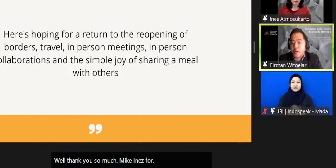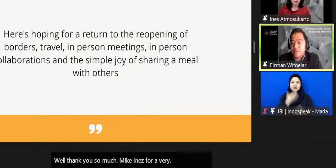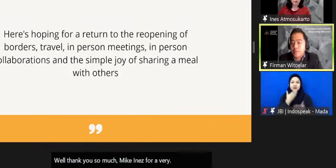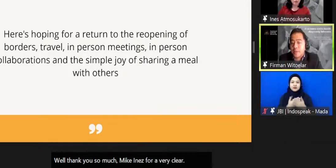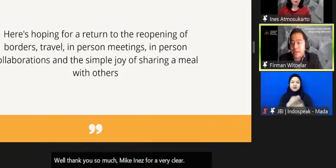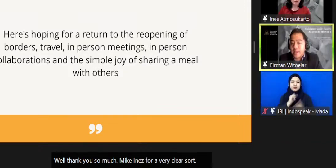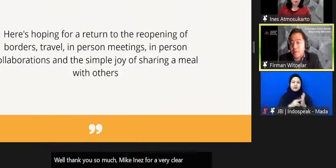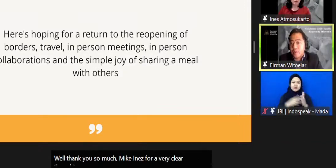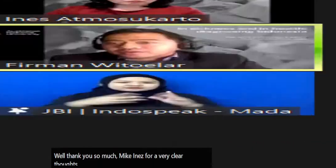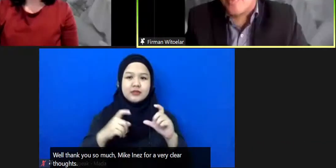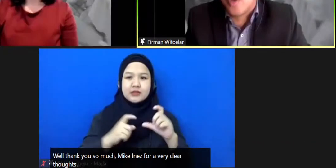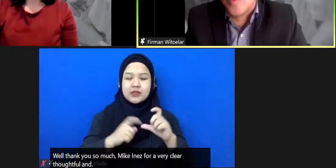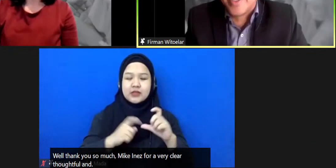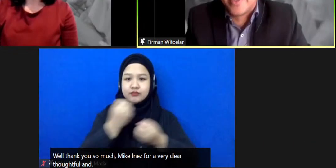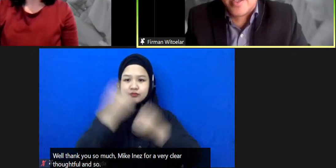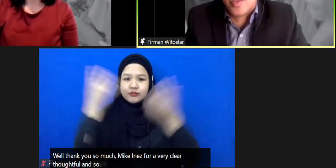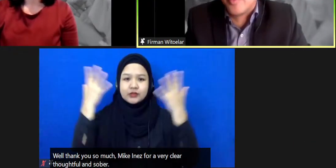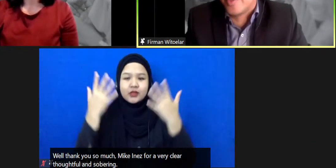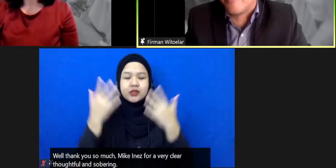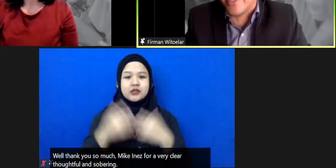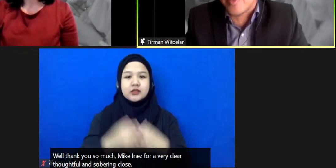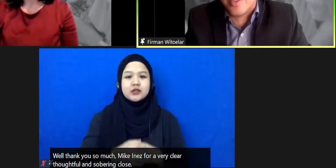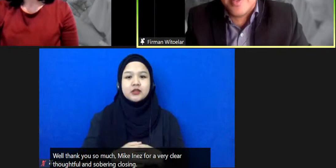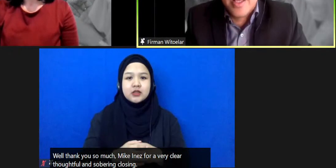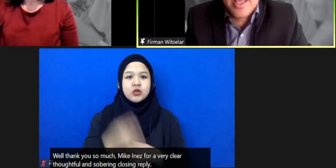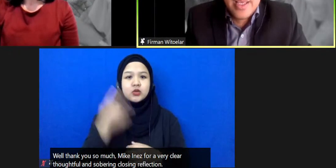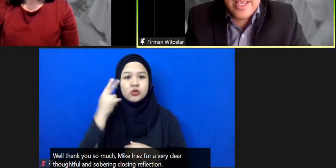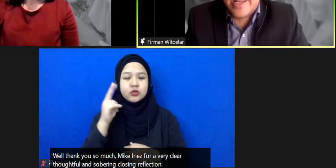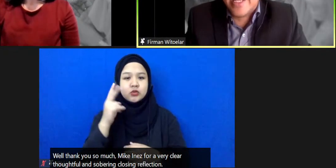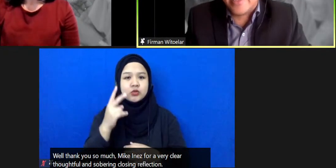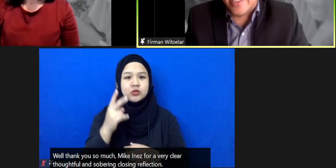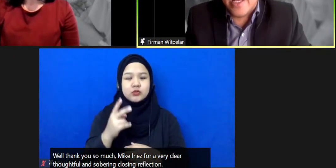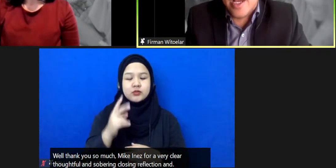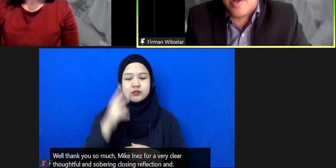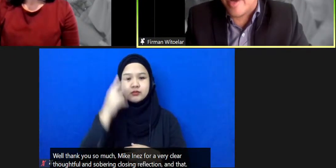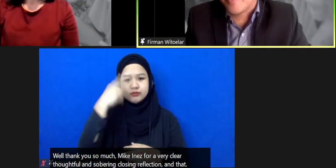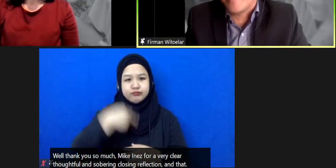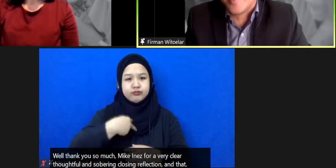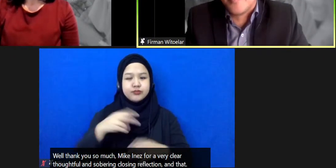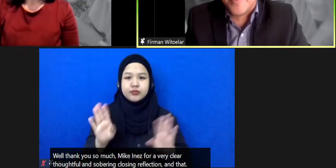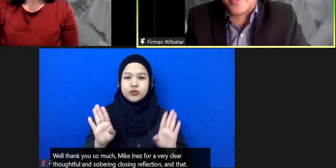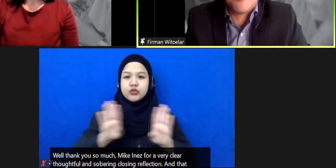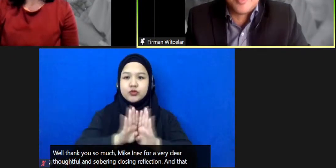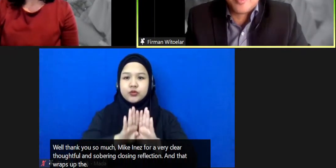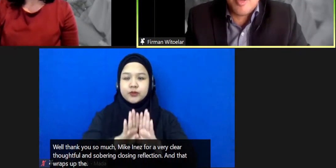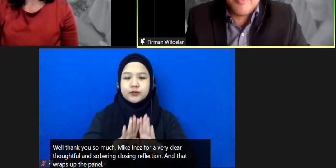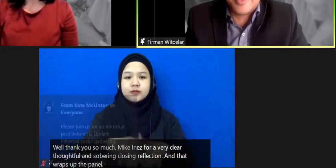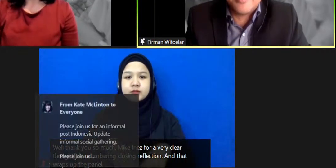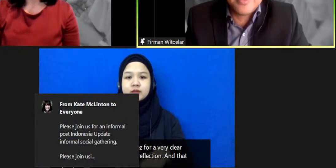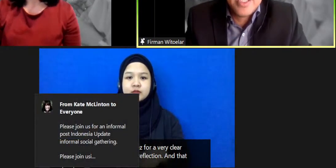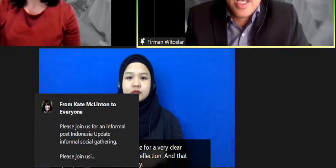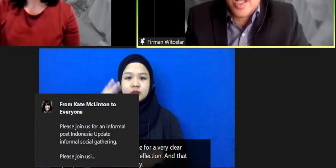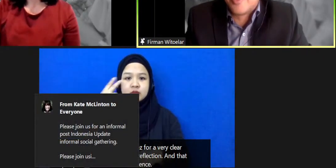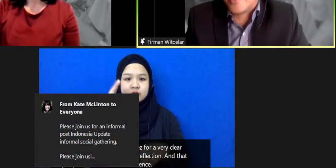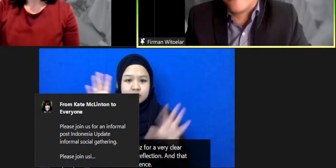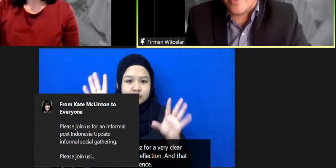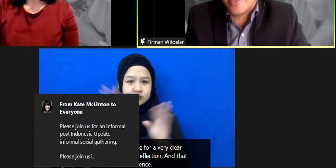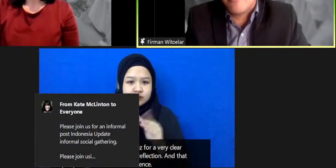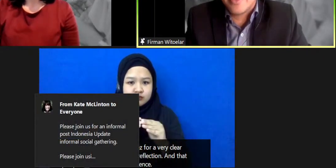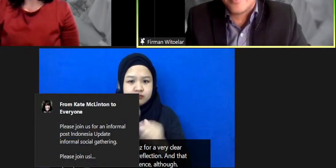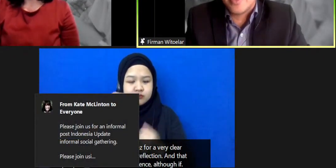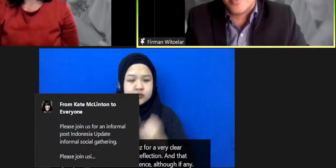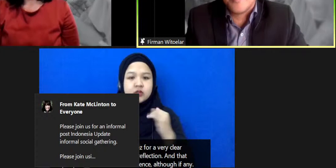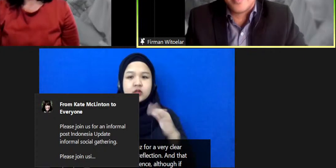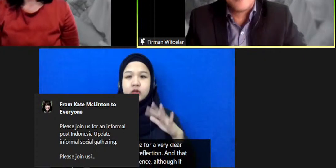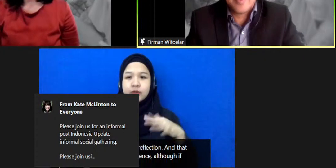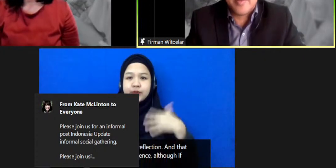clear, thoughtful, and sobering closing reflection. And that wraps up the panel for the conference. Although if